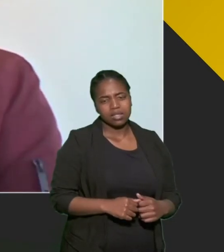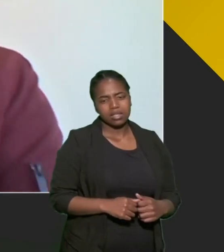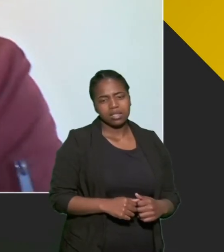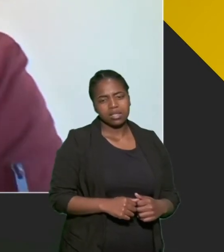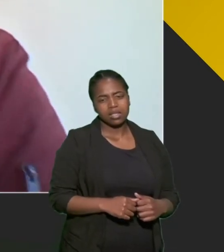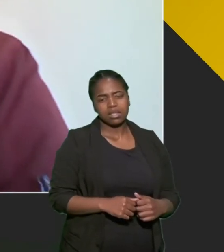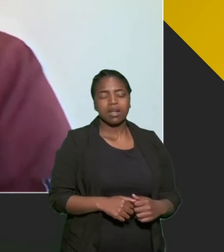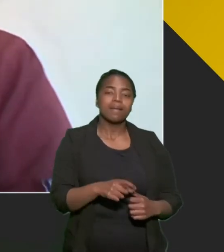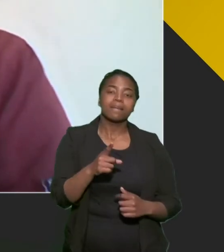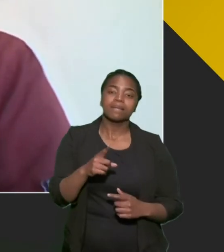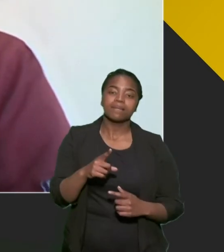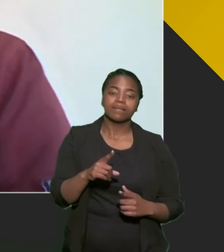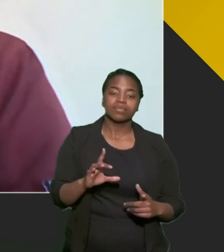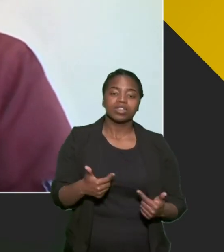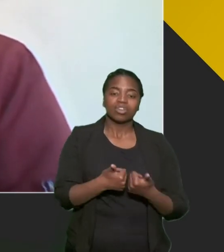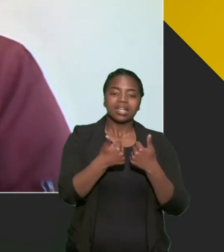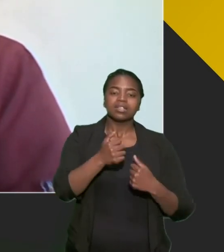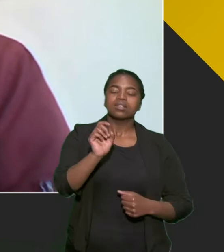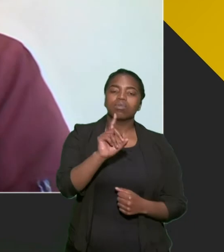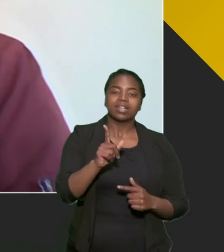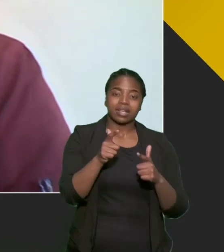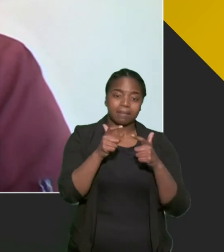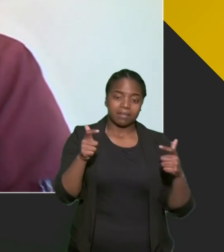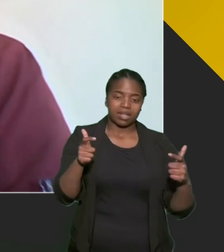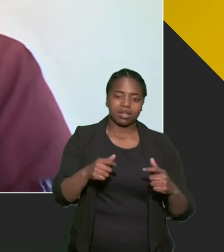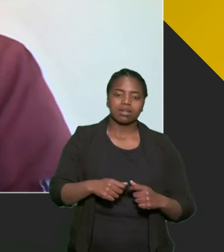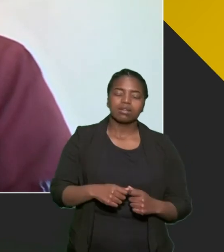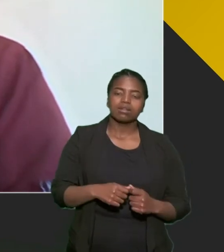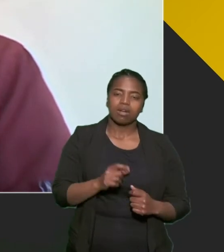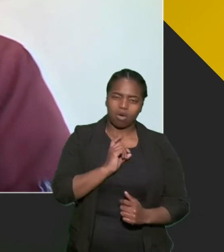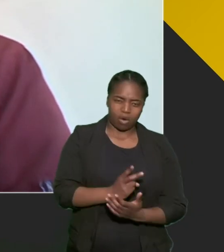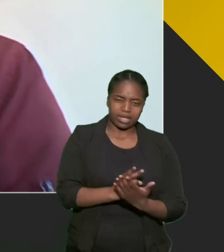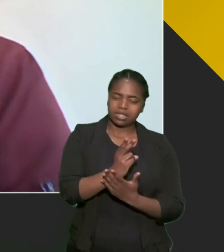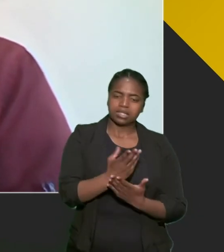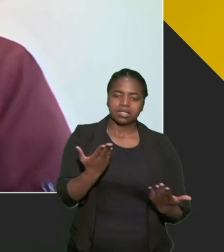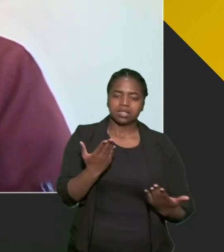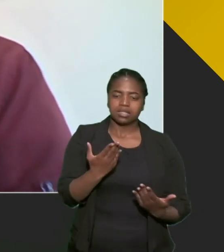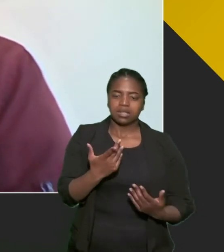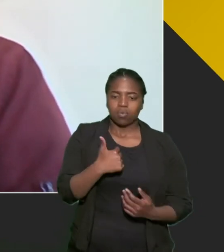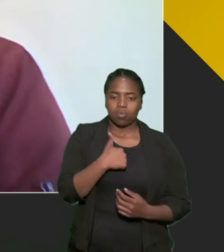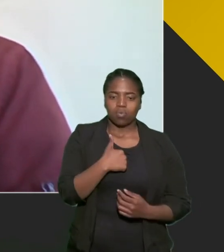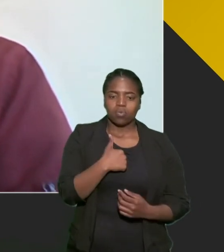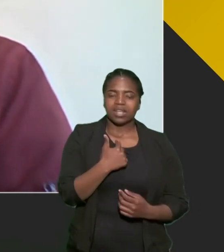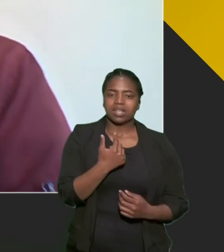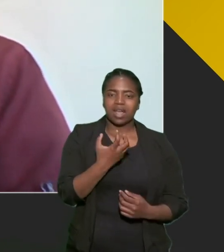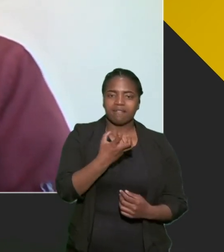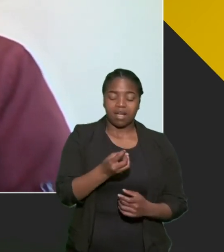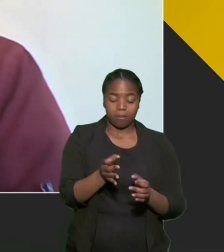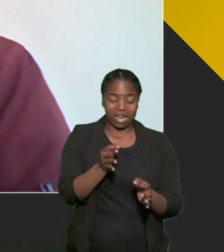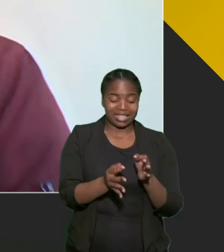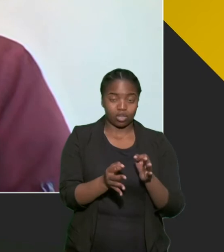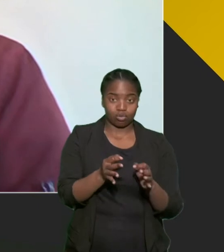You know, the major challenge with us, Basu, is that, honestly speaking, we don't have a functioning political